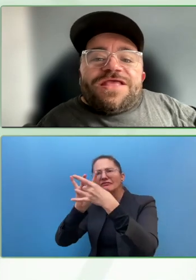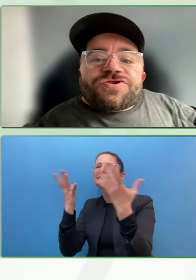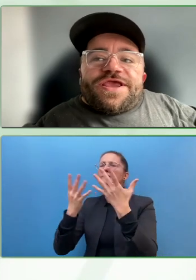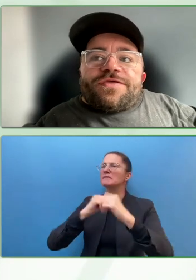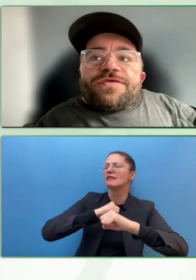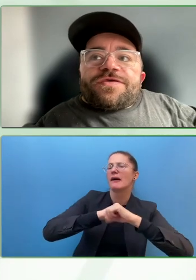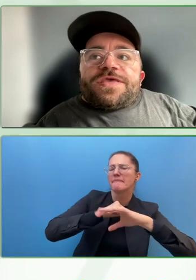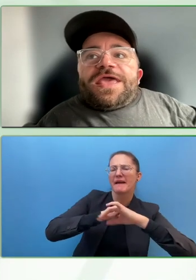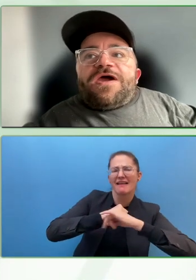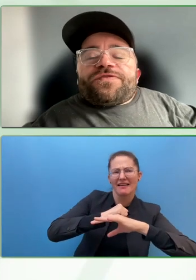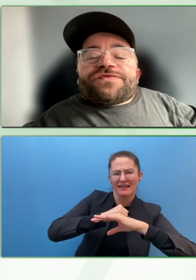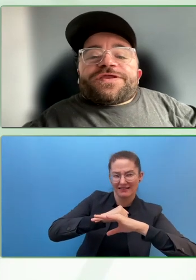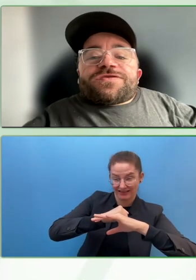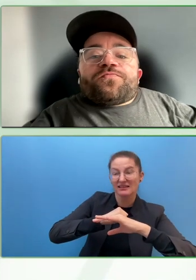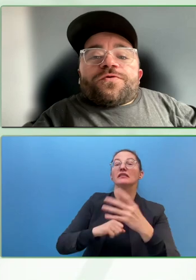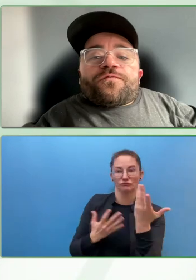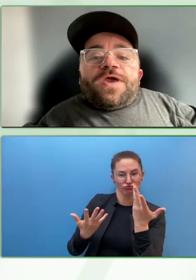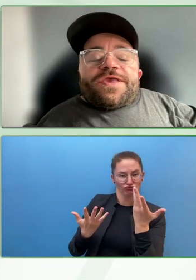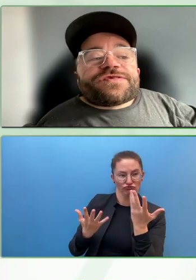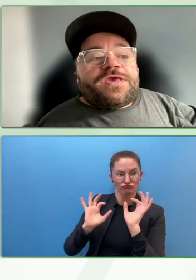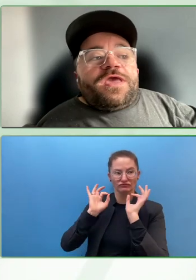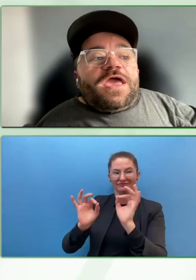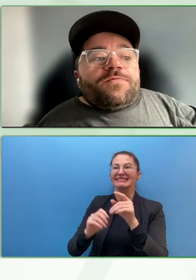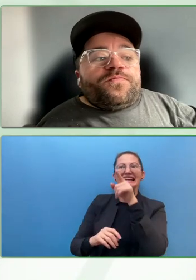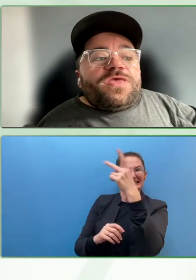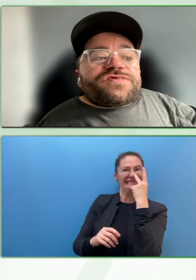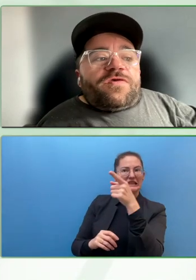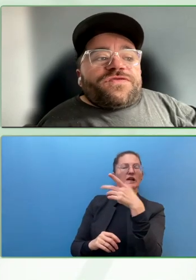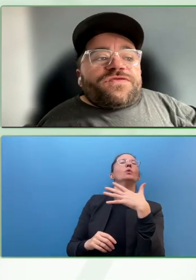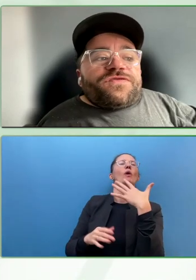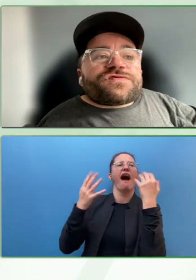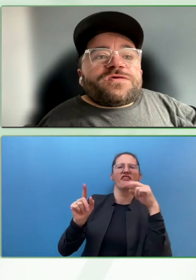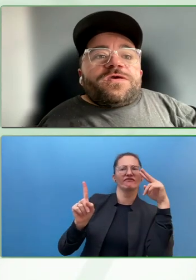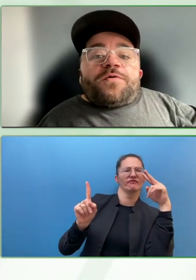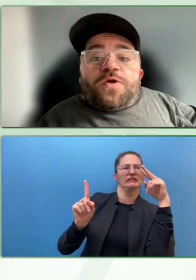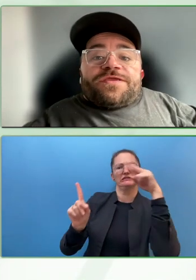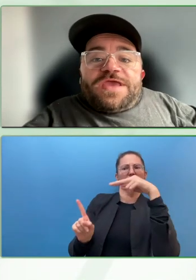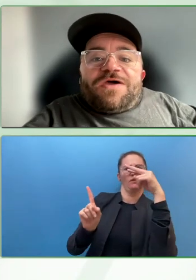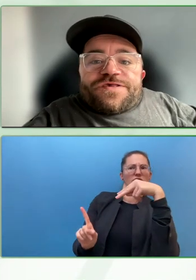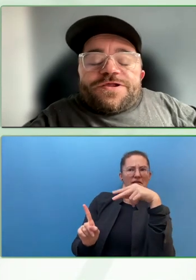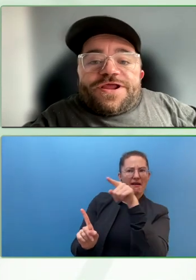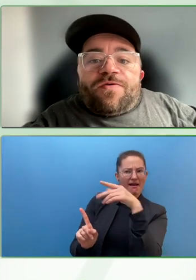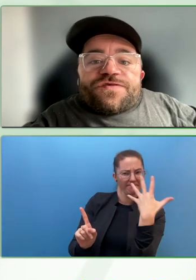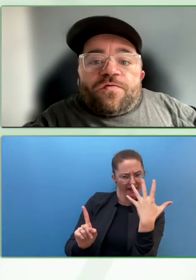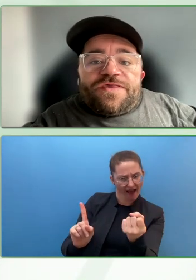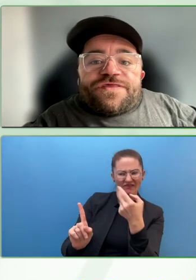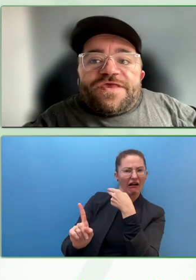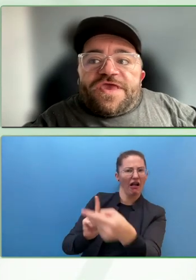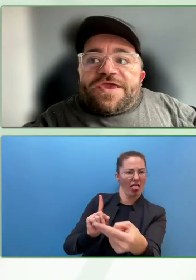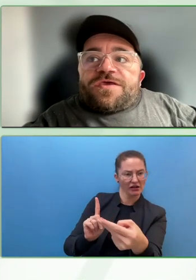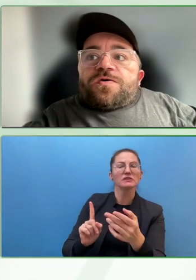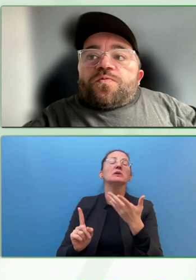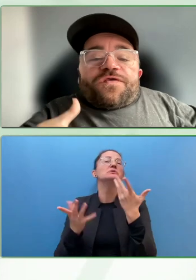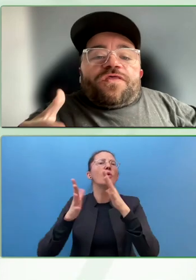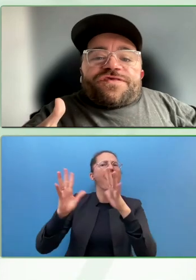It actually happens in a number of ways. Sometimes a brand absolutely comes to us and they